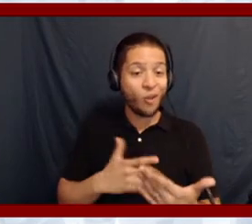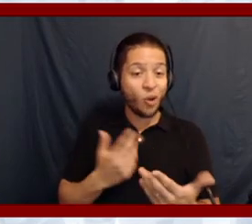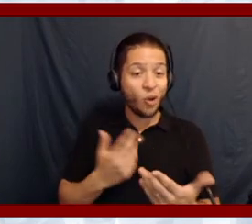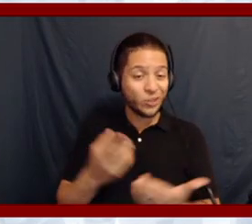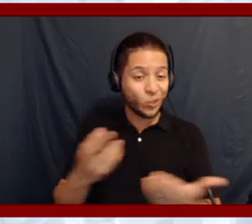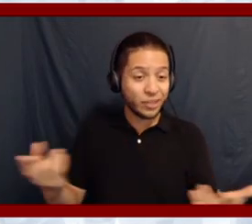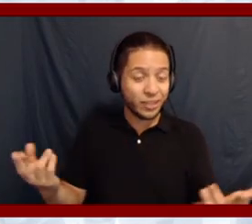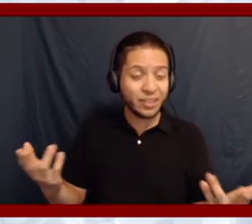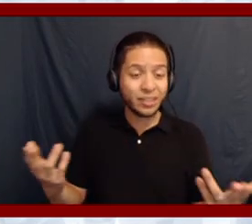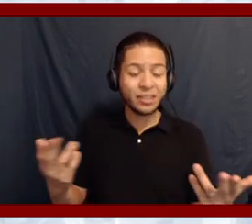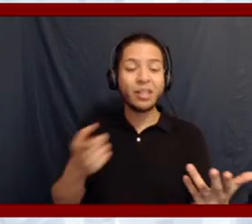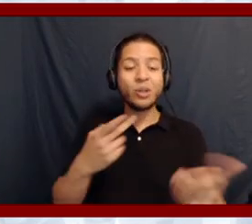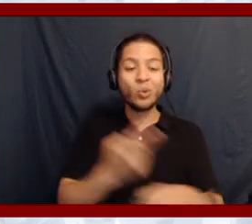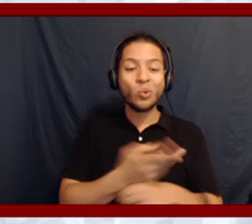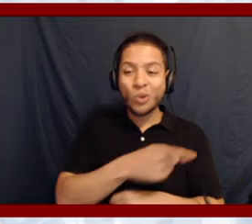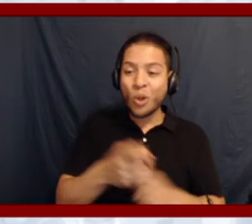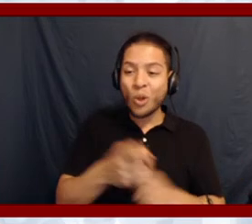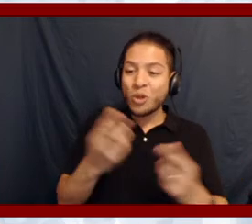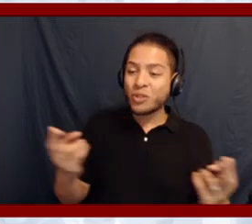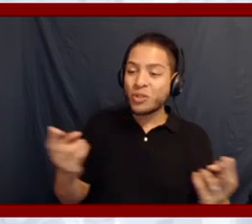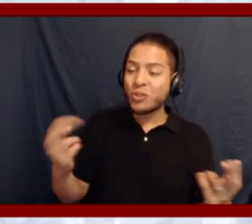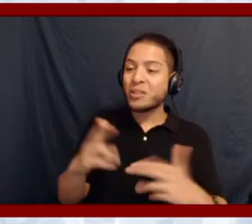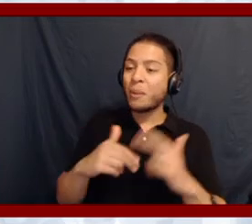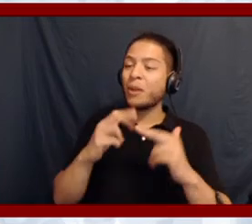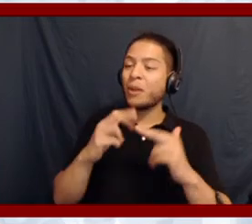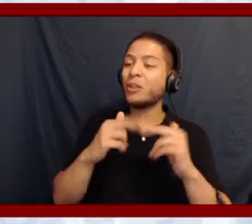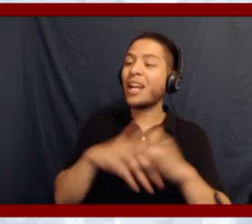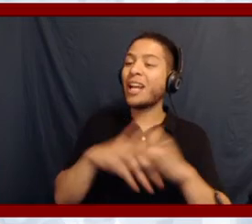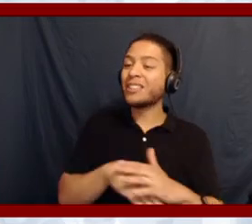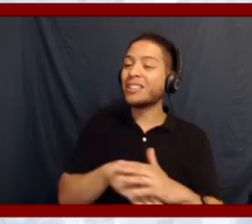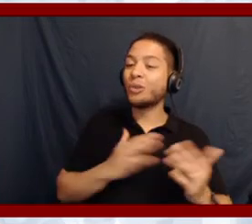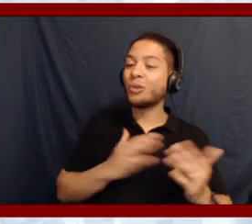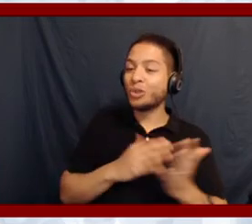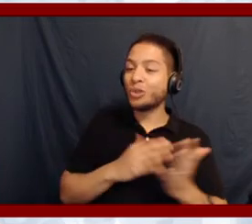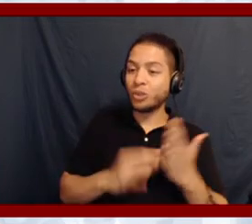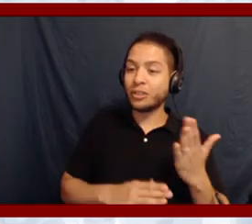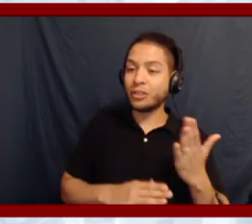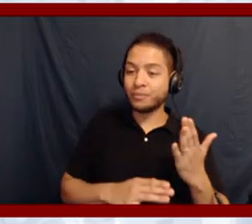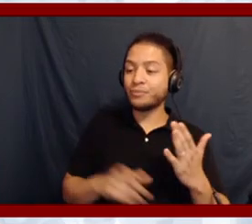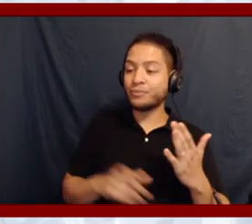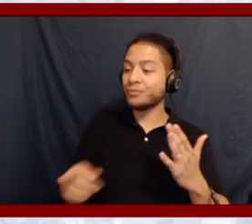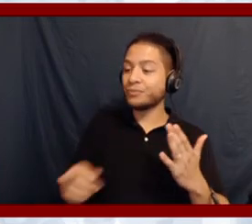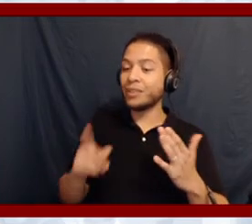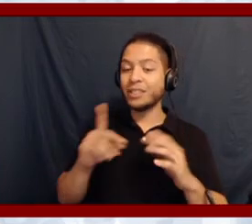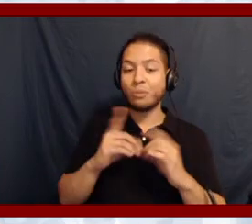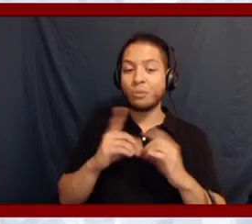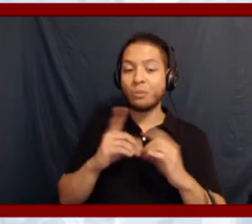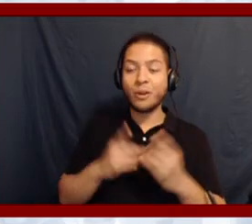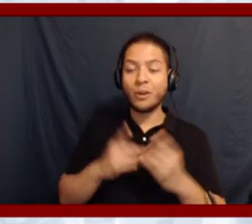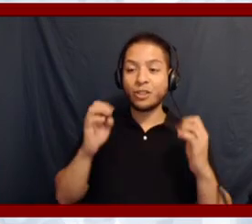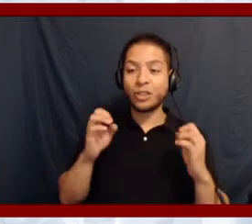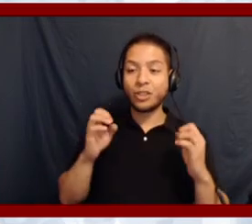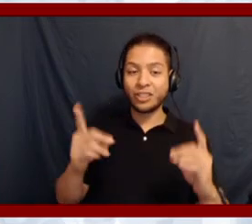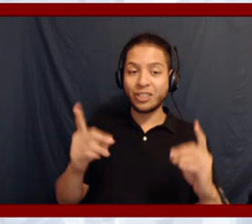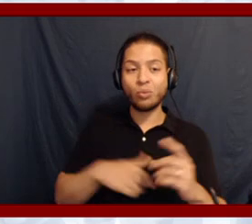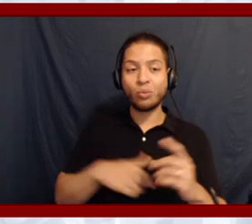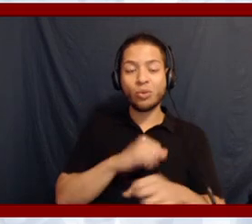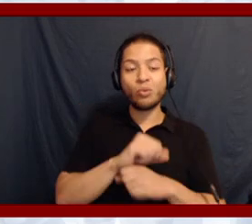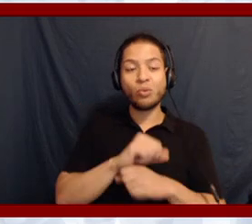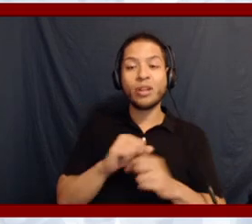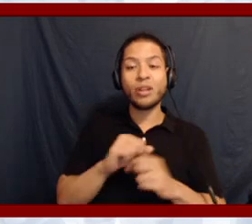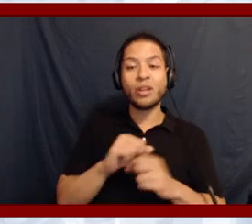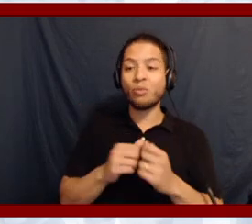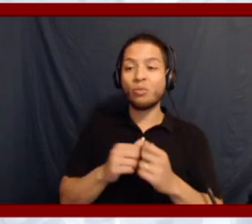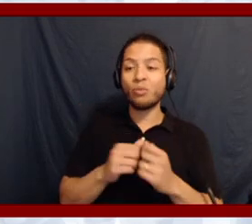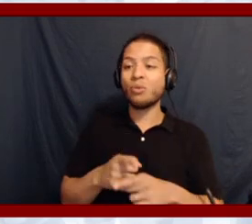for our students and success in our schools. We're committed at the Department of Education to working with you, to locking arms with you and